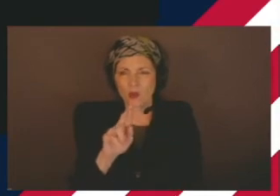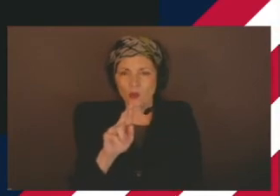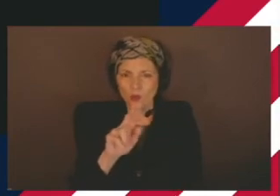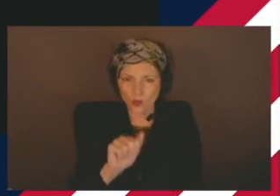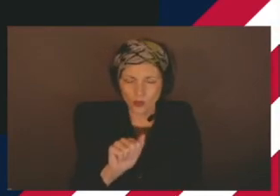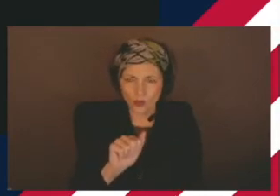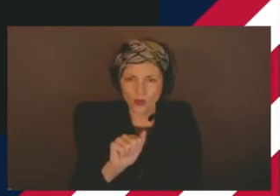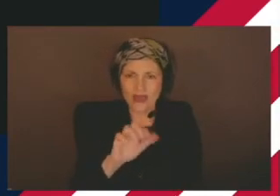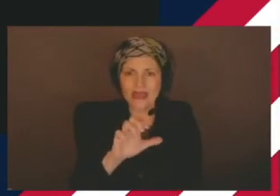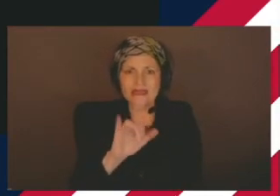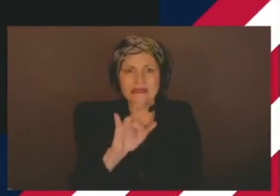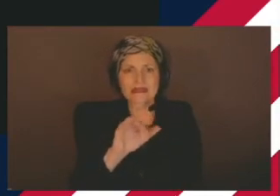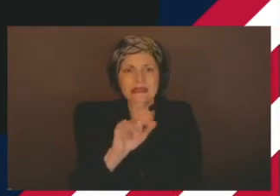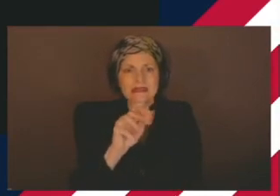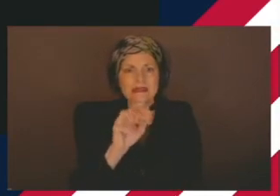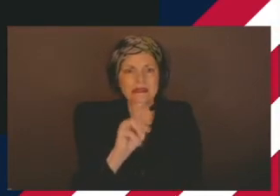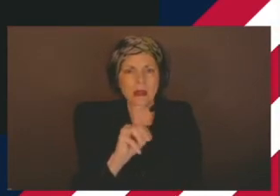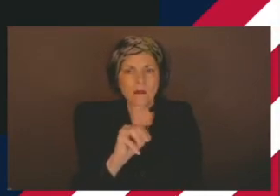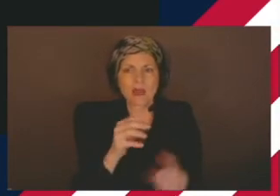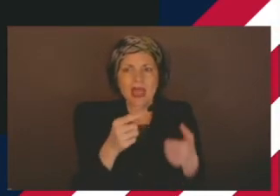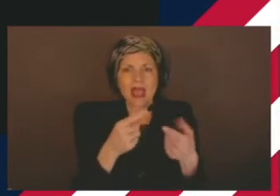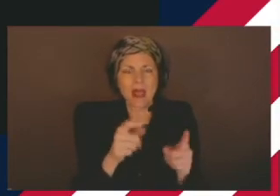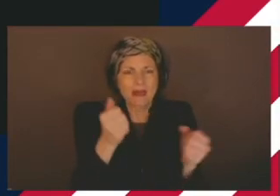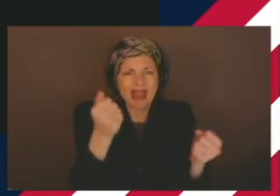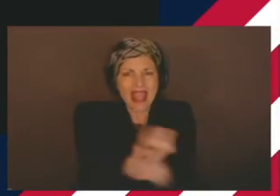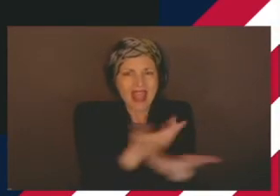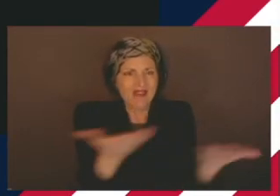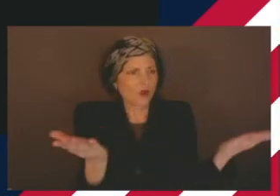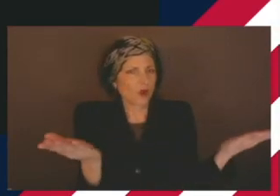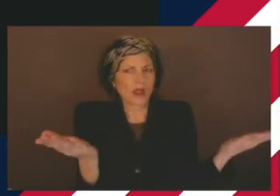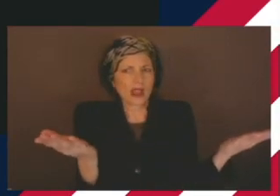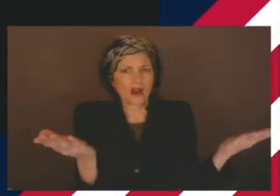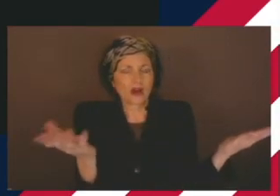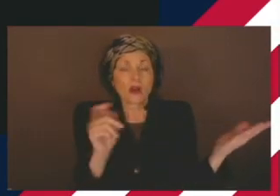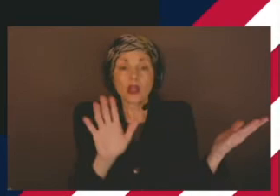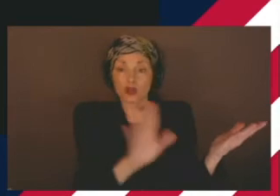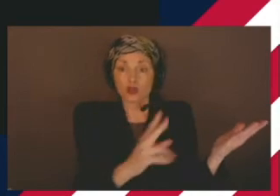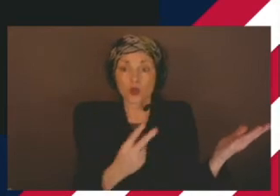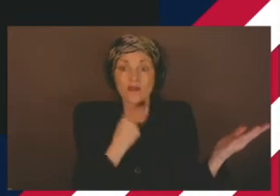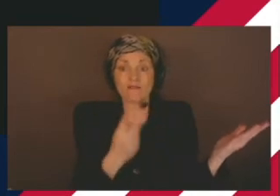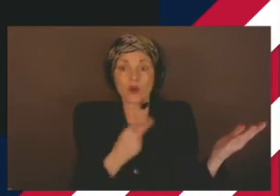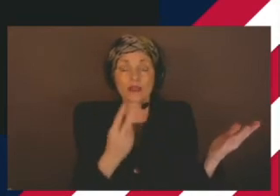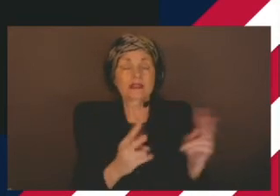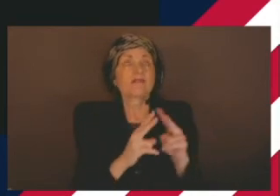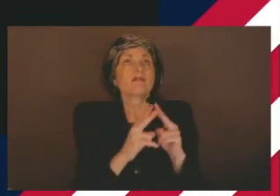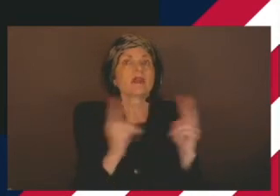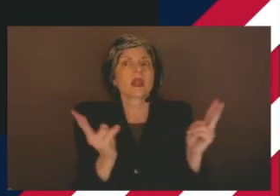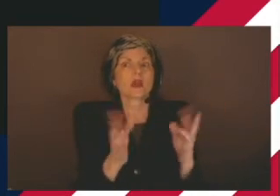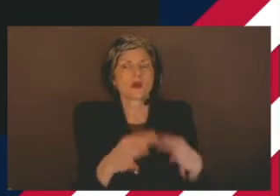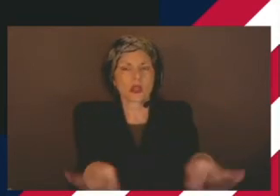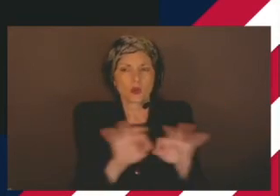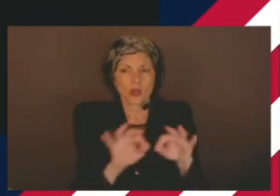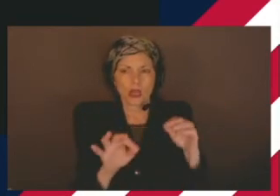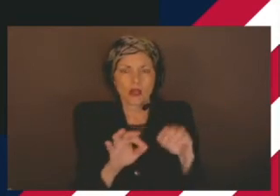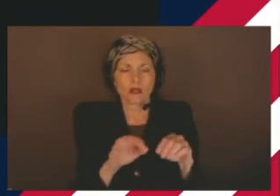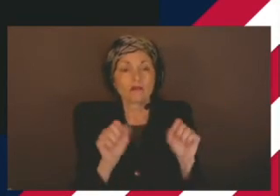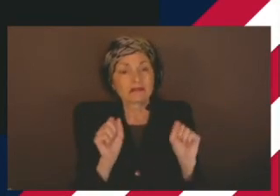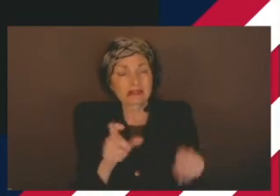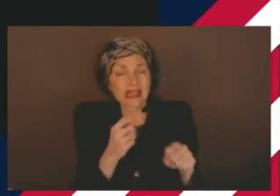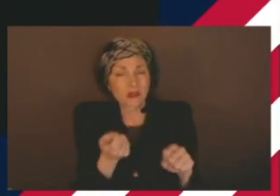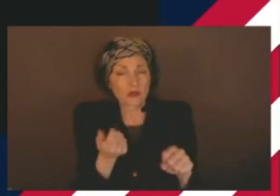And I do think that your voice has been a very critical one. And could you speak a little bit